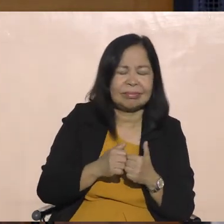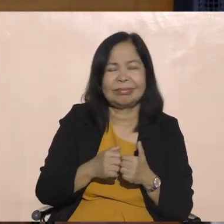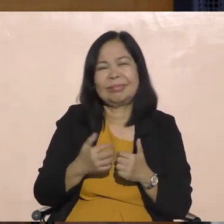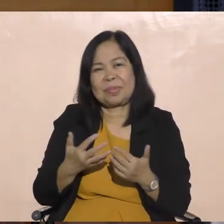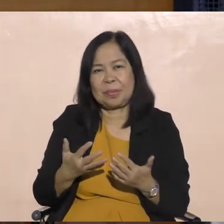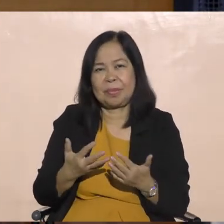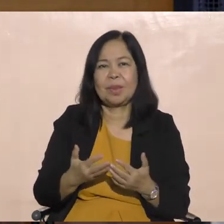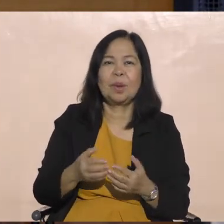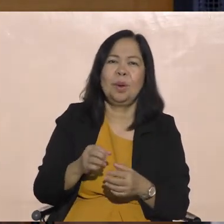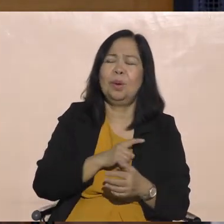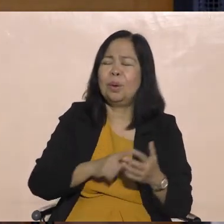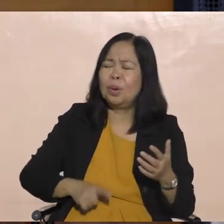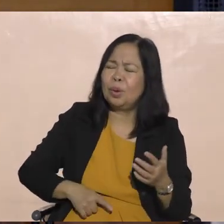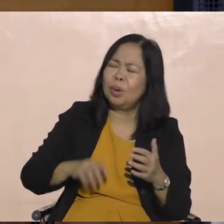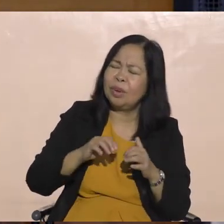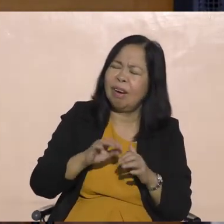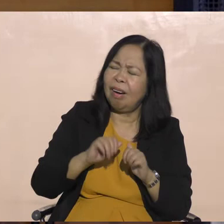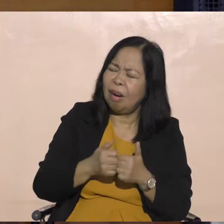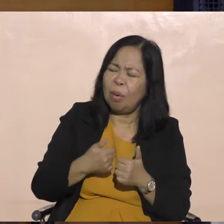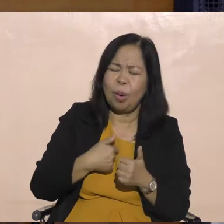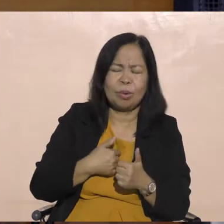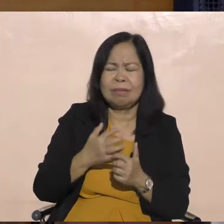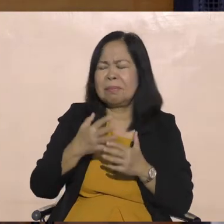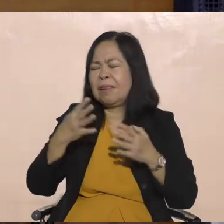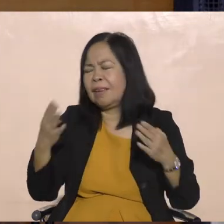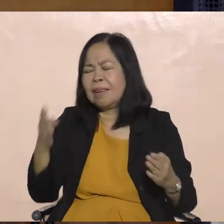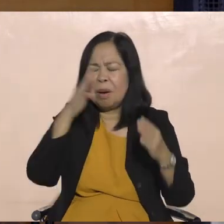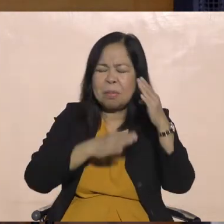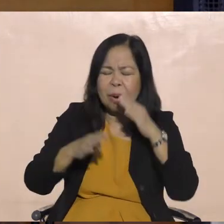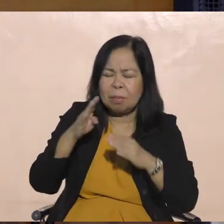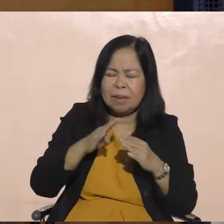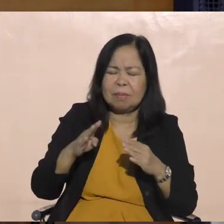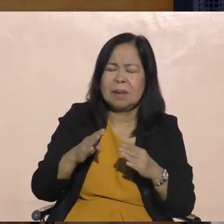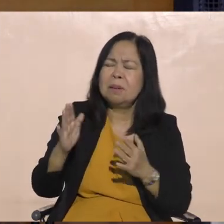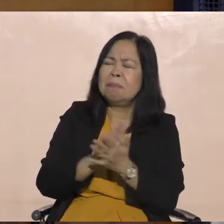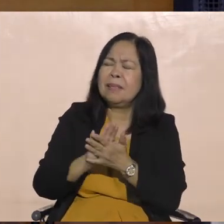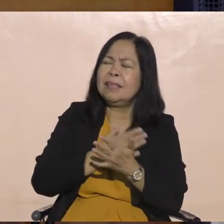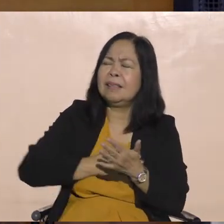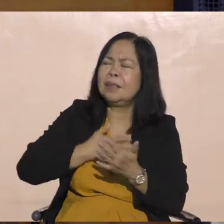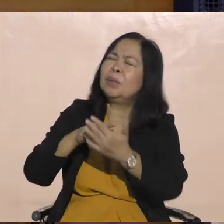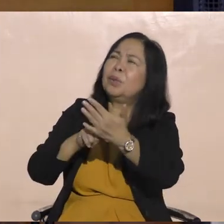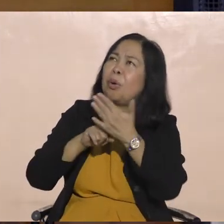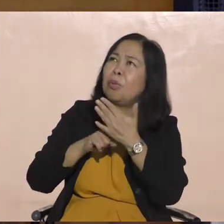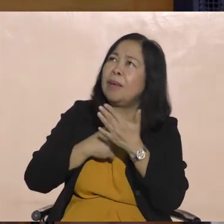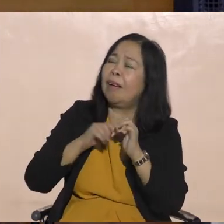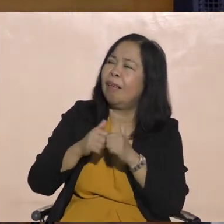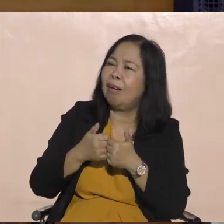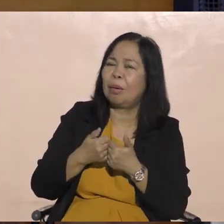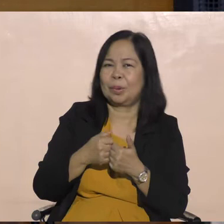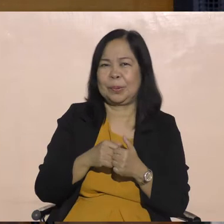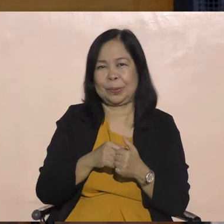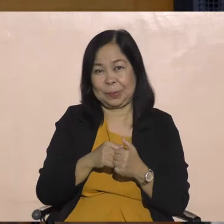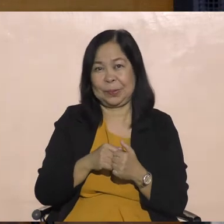or sister mao siguro gamiton sa Ginoo, or inani siguro ang the way God answers my prayer. You know what? Ingon pa